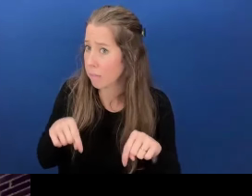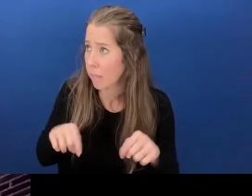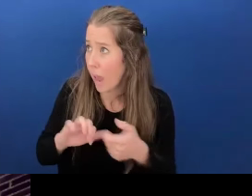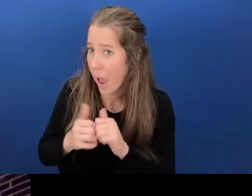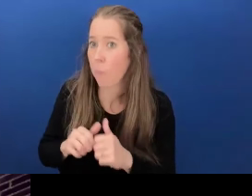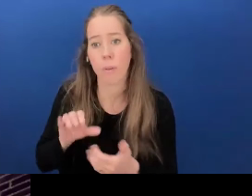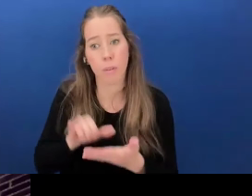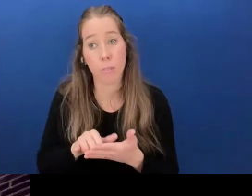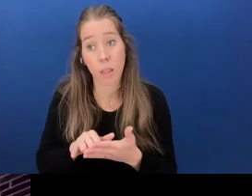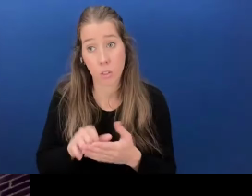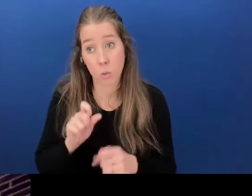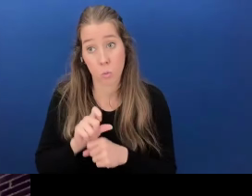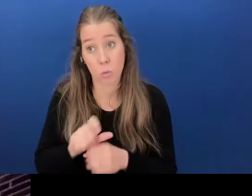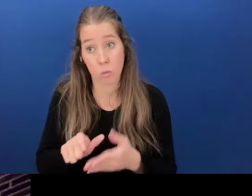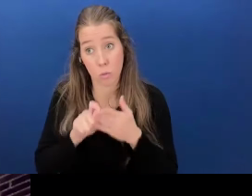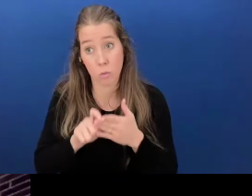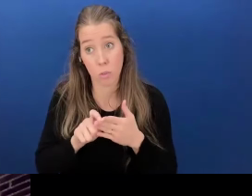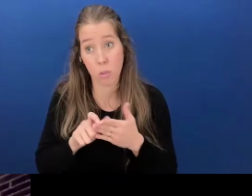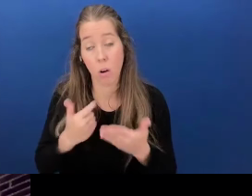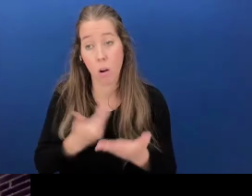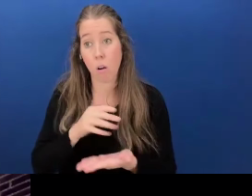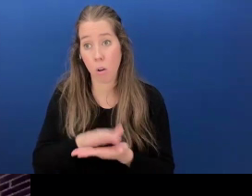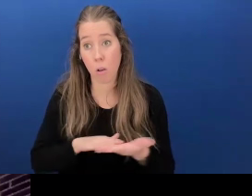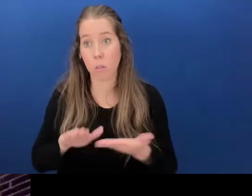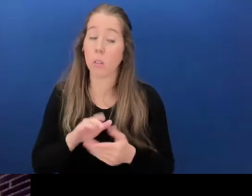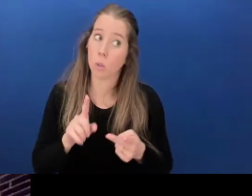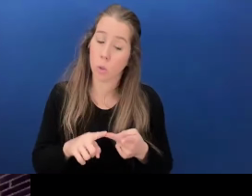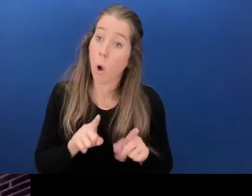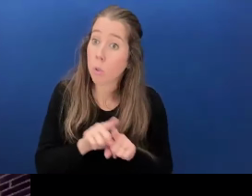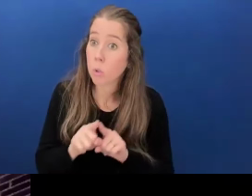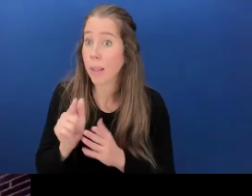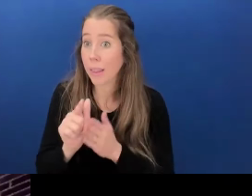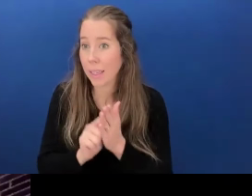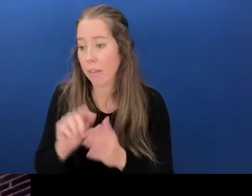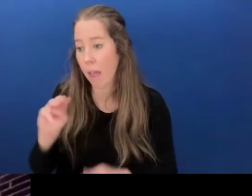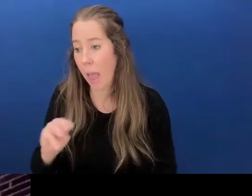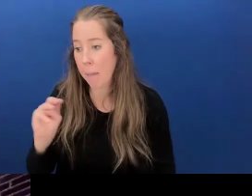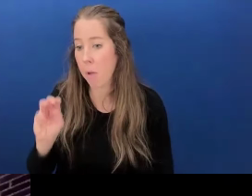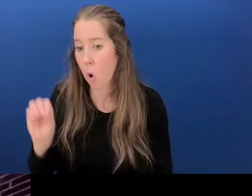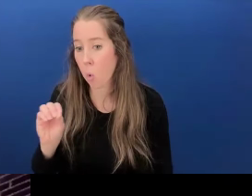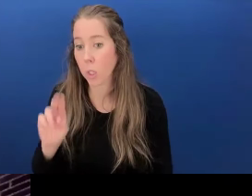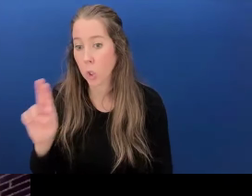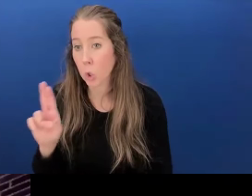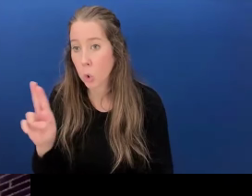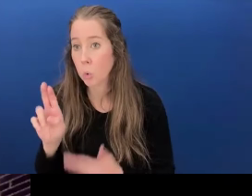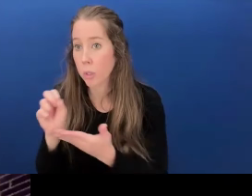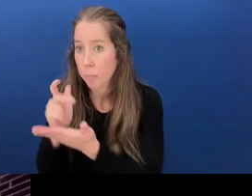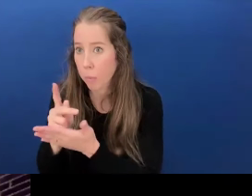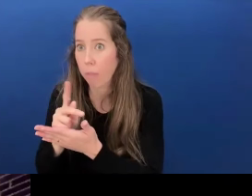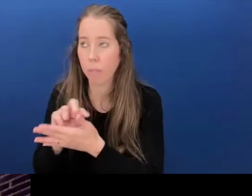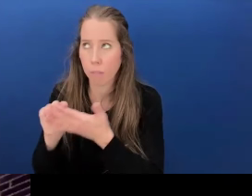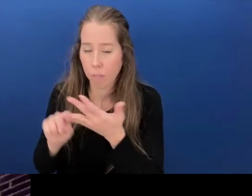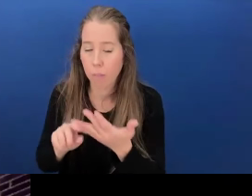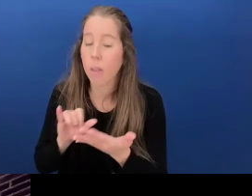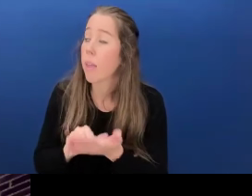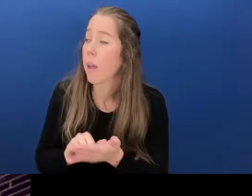takes work. Obviously, on our college's part, there's the legal parts of it of like getting MOUs approved and all of that. But a lot of